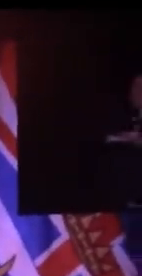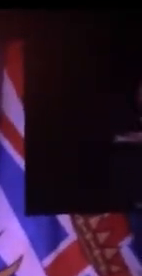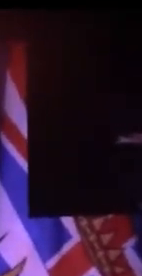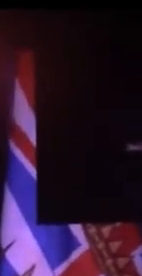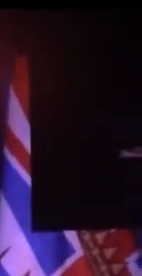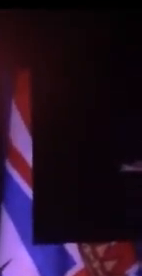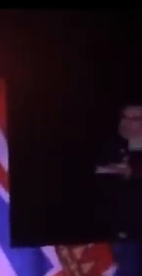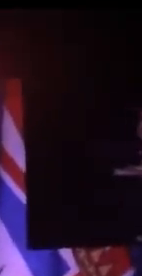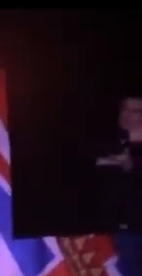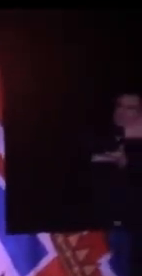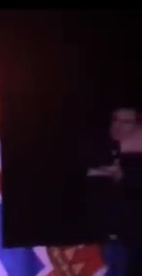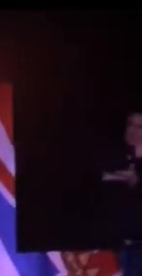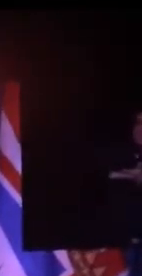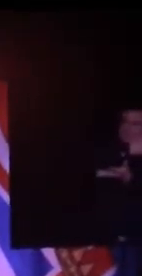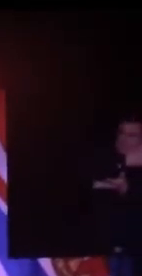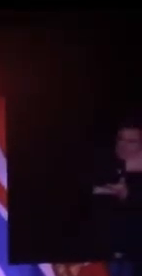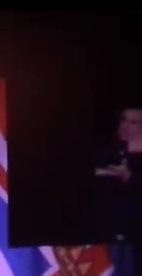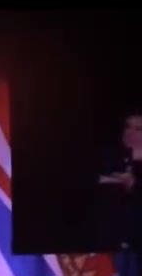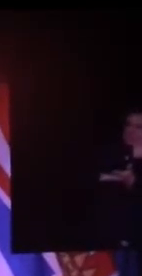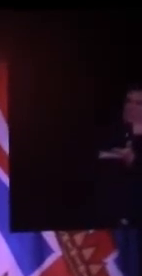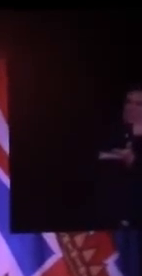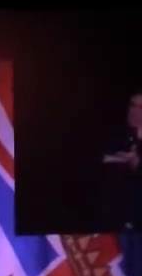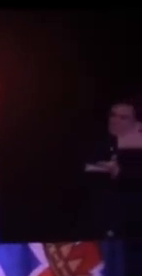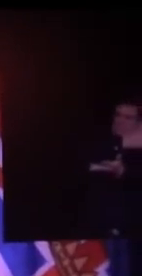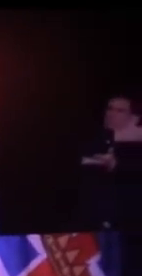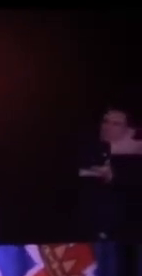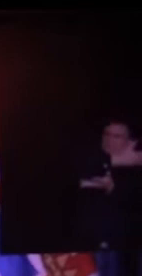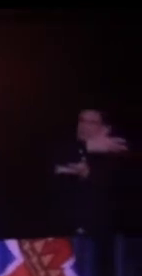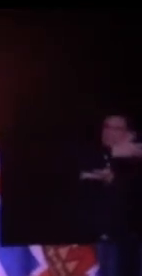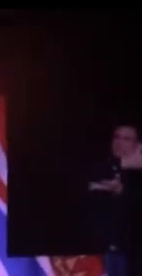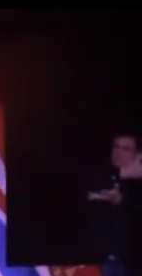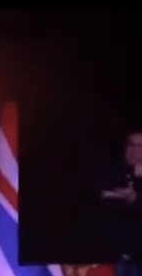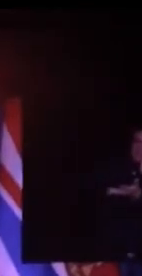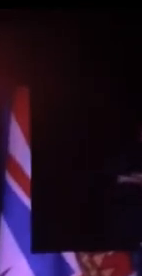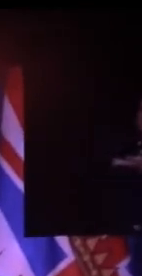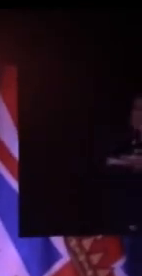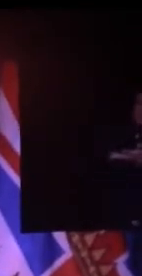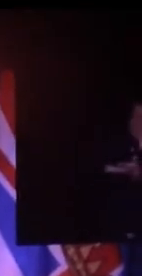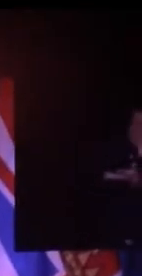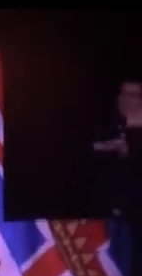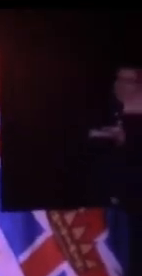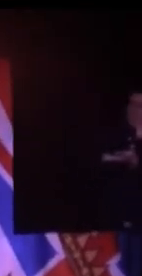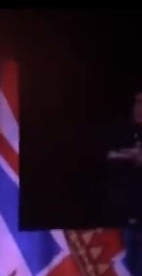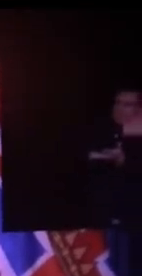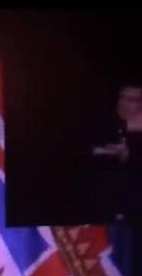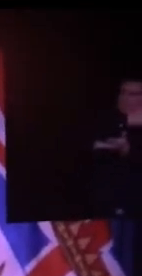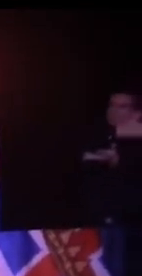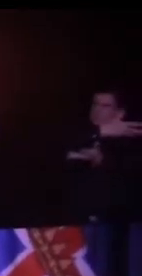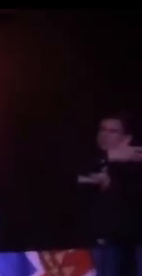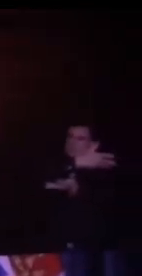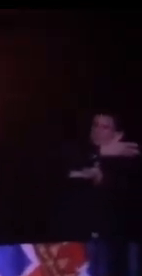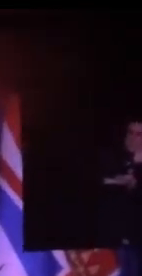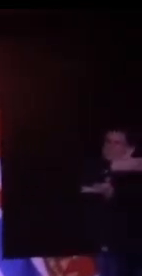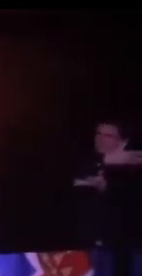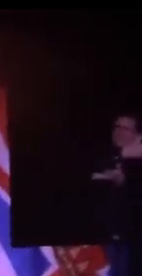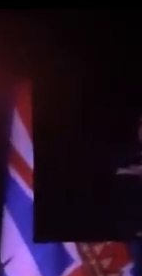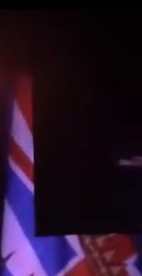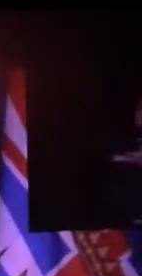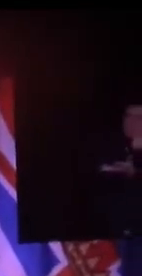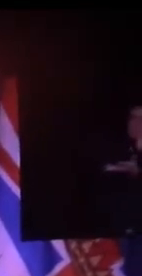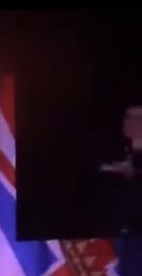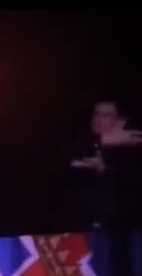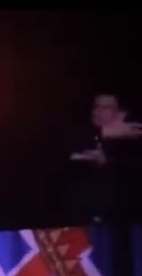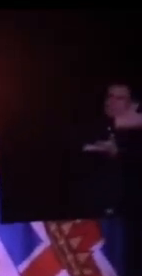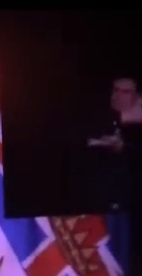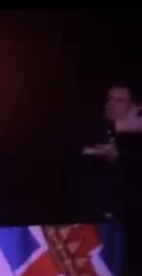your fucking government, doesn't matter if it's the BC Liberal government, doesn't matter if it's the New Democratic Party, it's all the